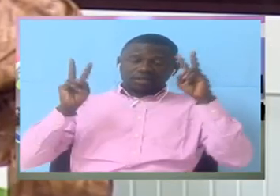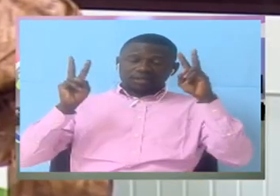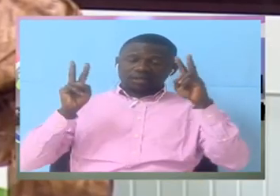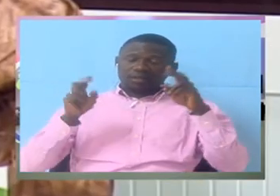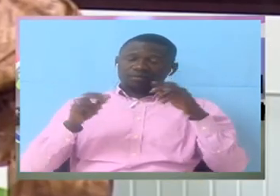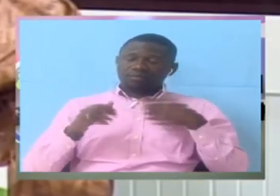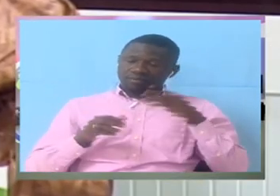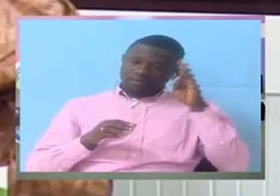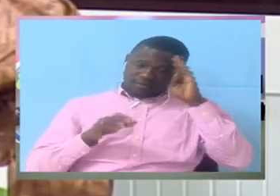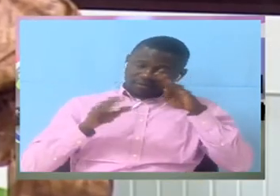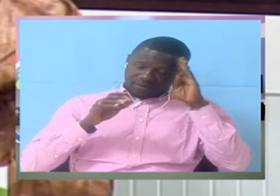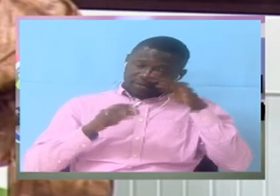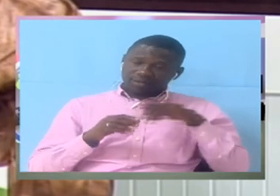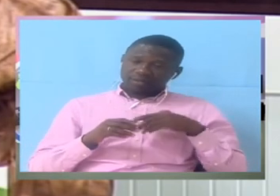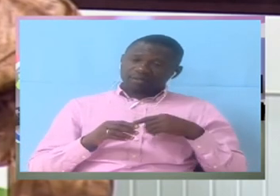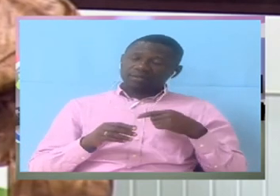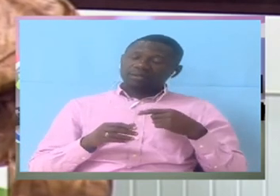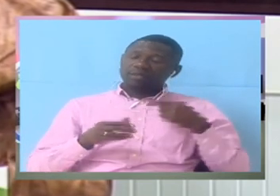In 2015,